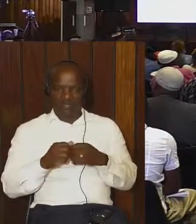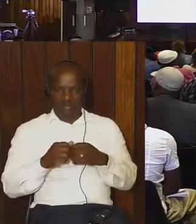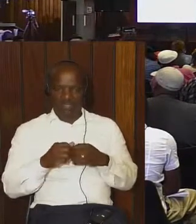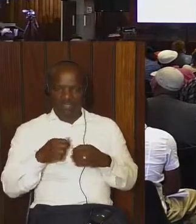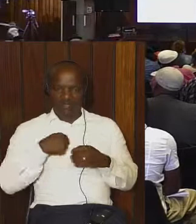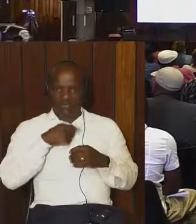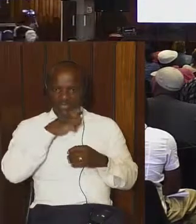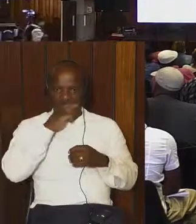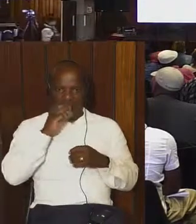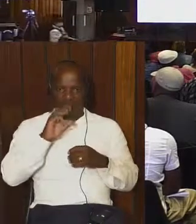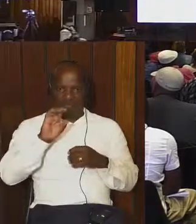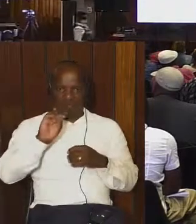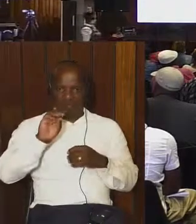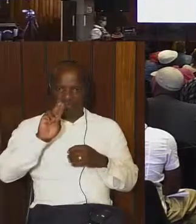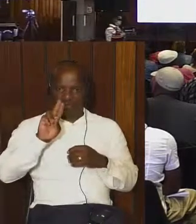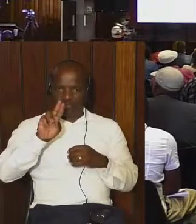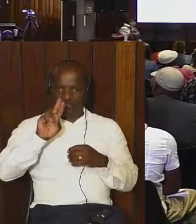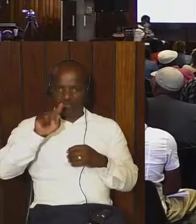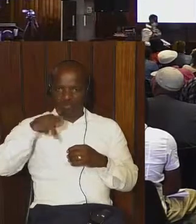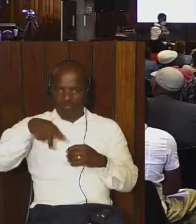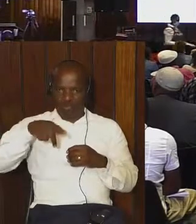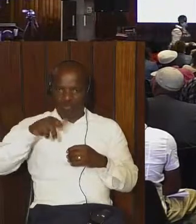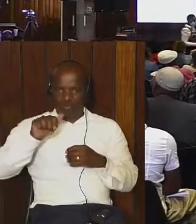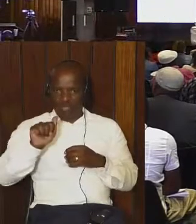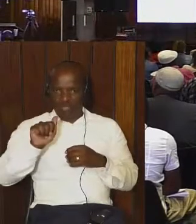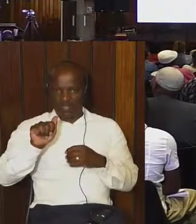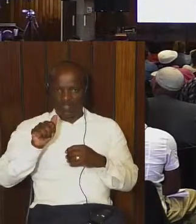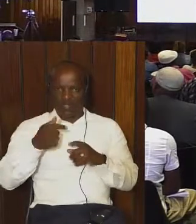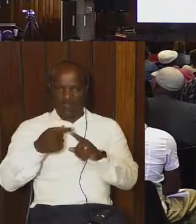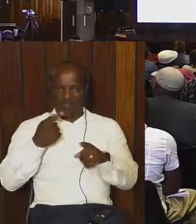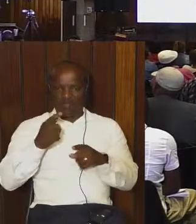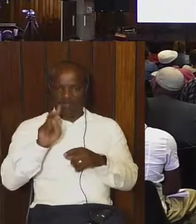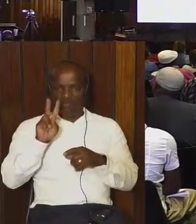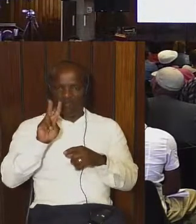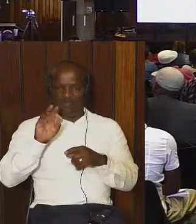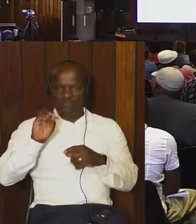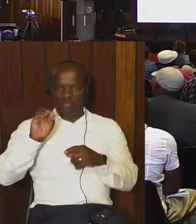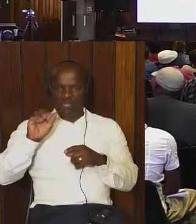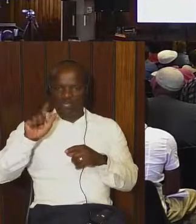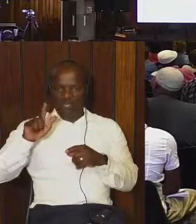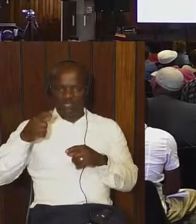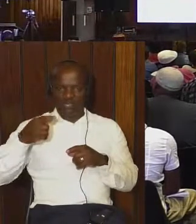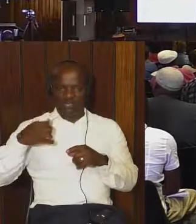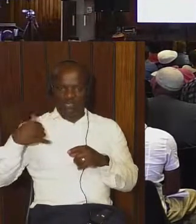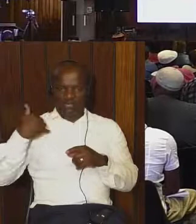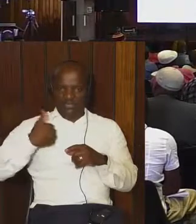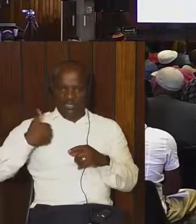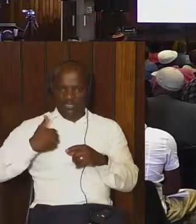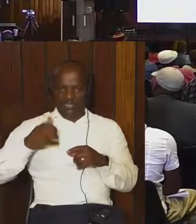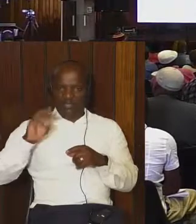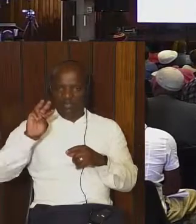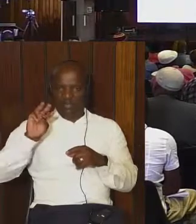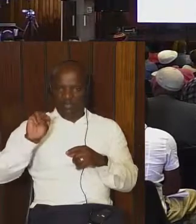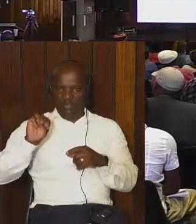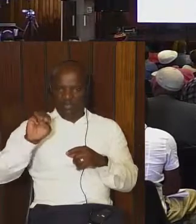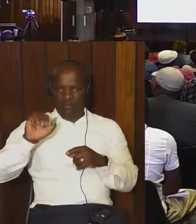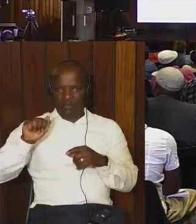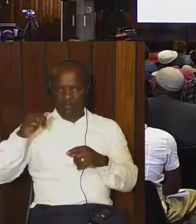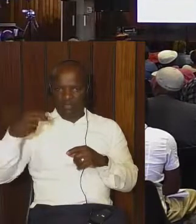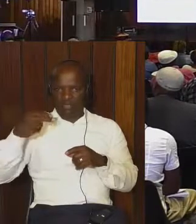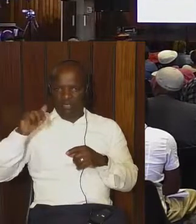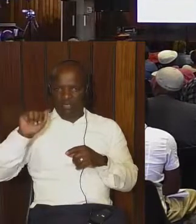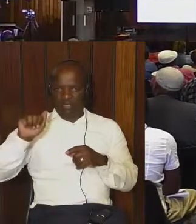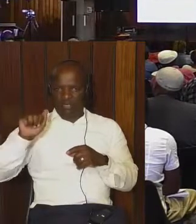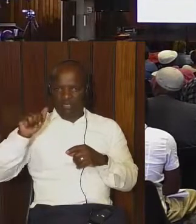Opa Mahakwe. I'm from Midval Ward 8. I'm here to actually